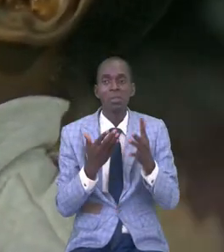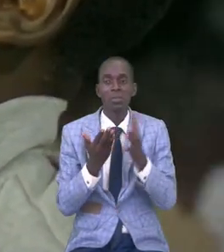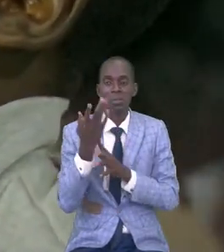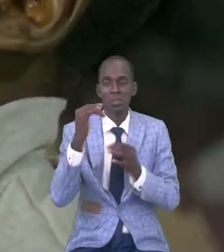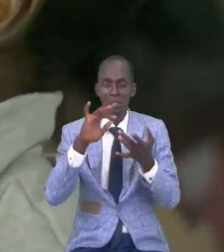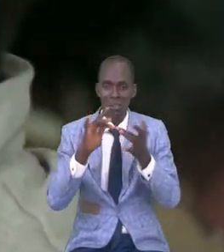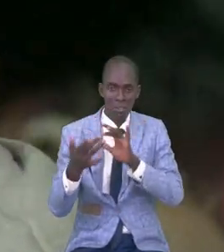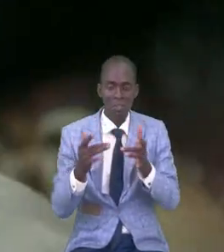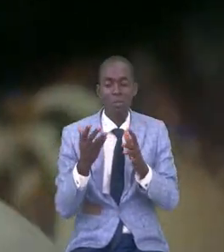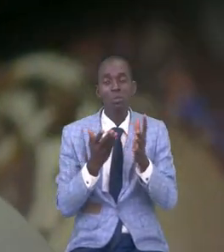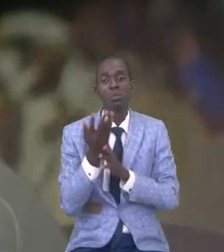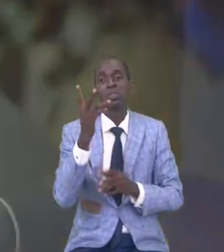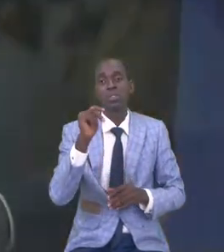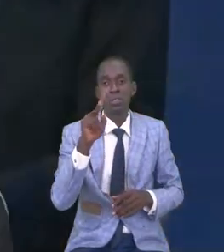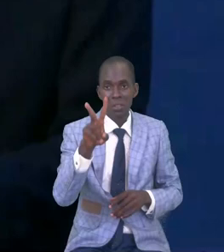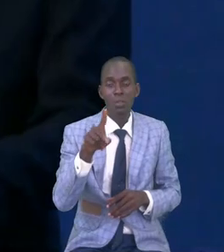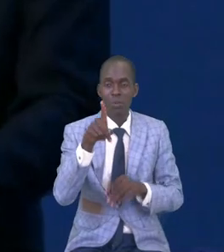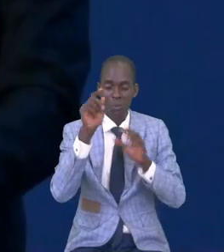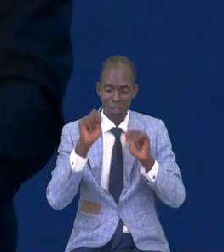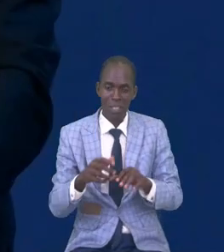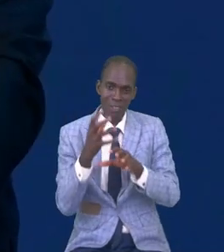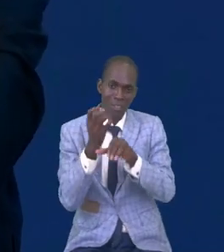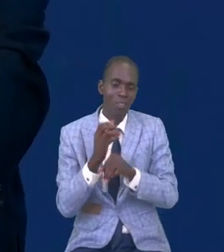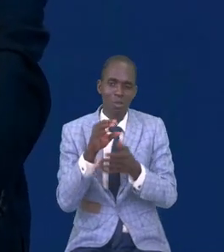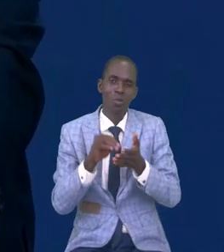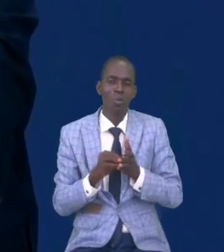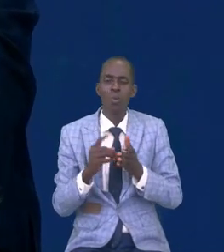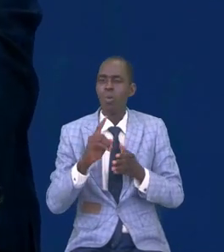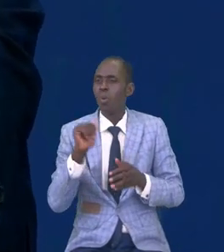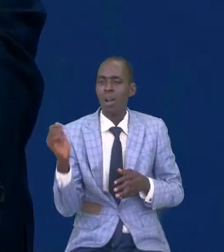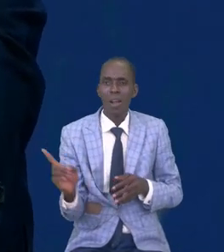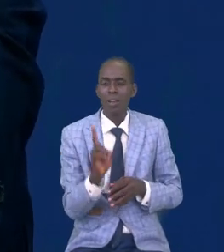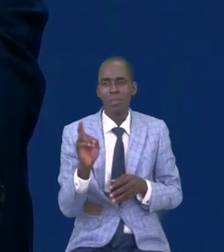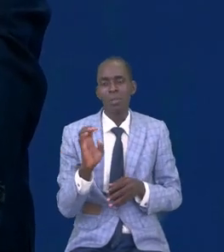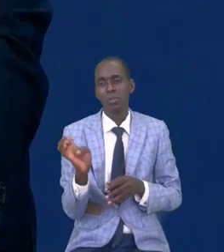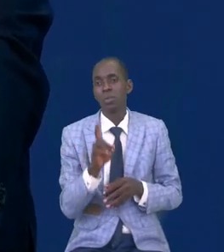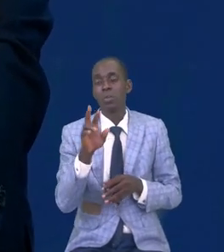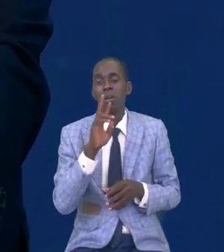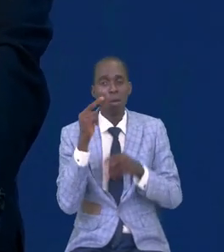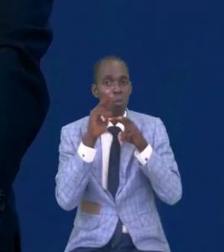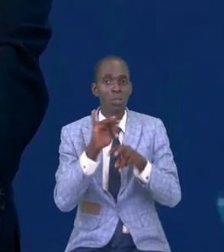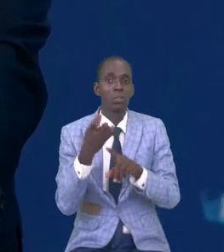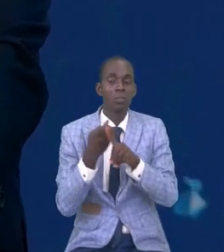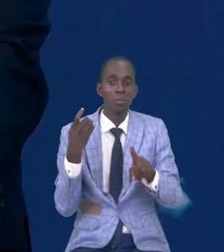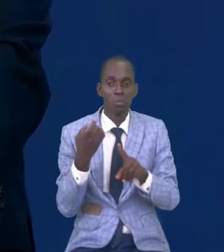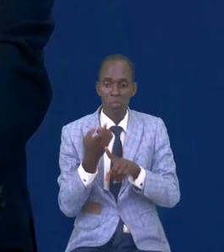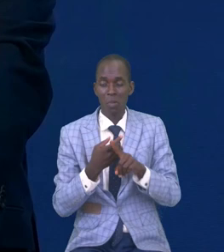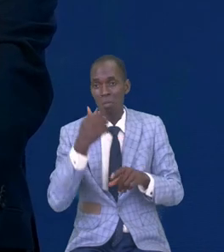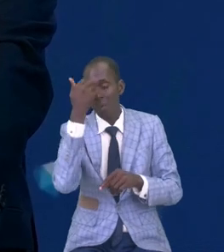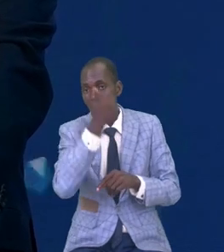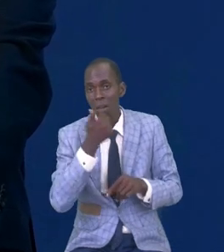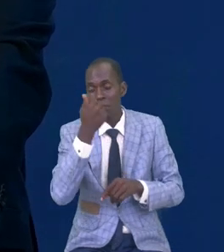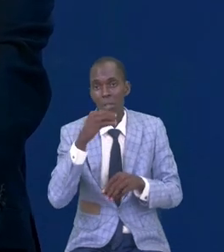Canada, where you are watching us, in your homes, wherever you are,